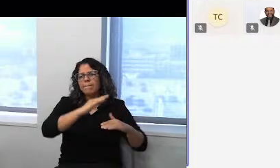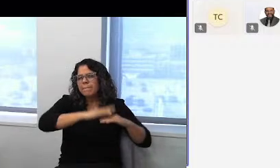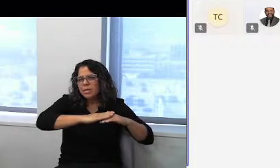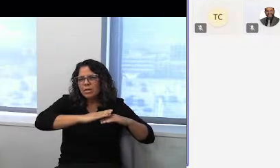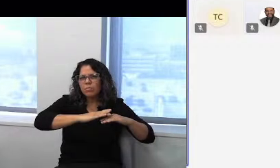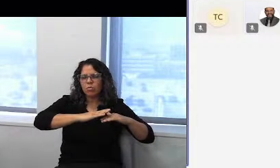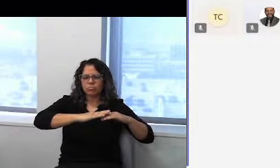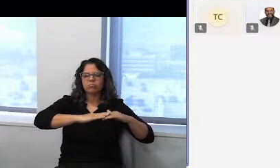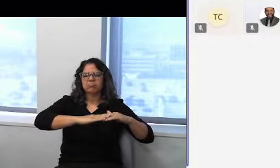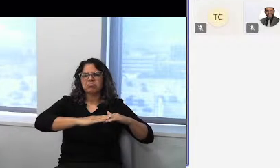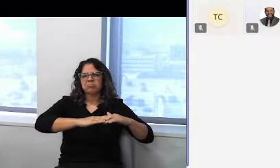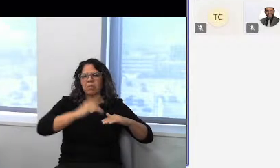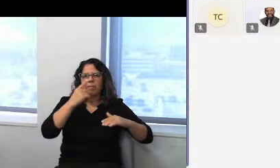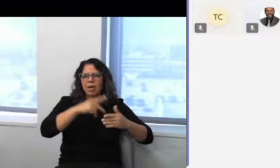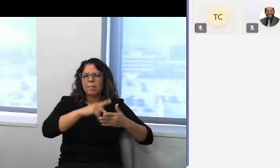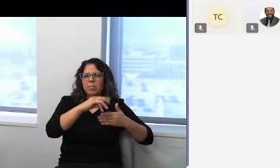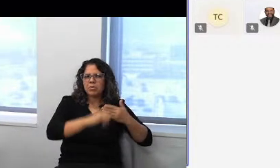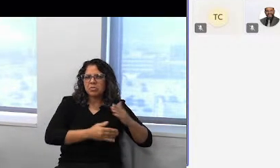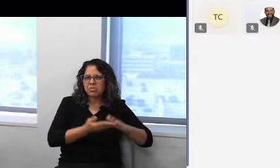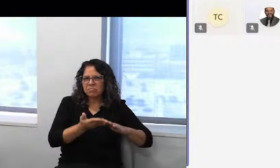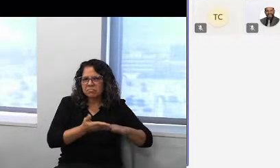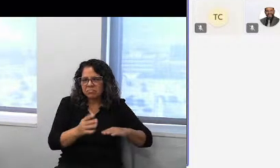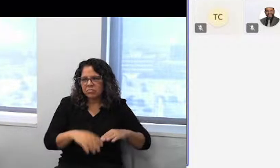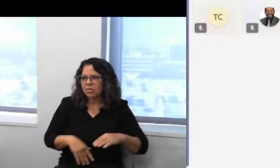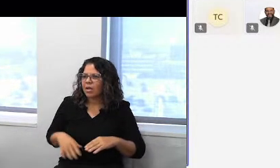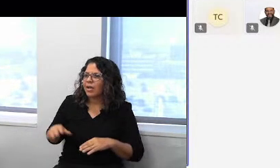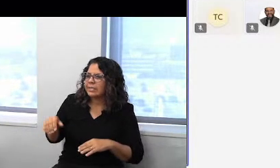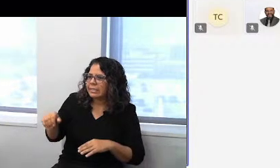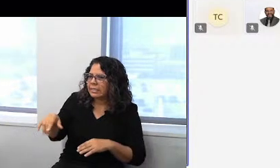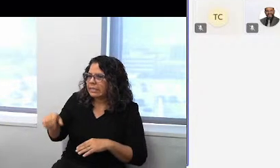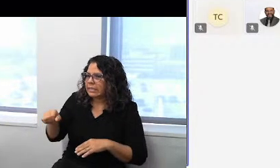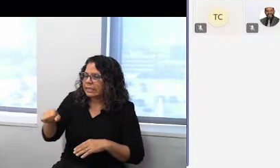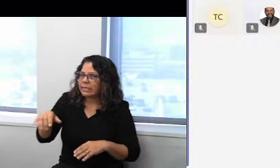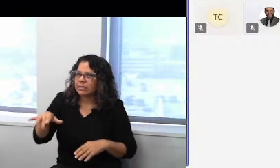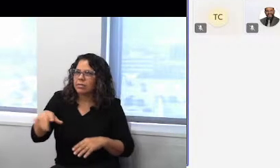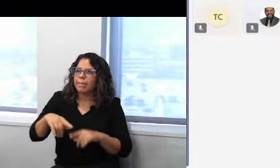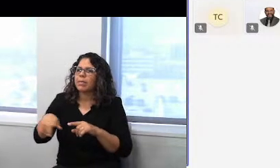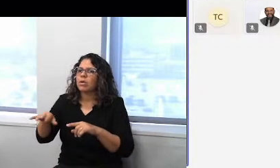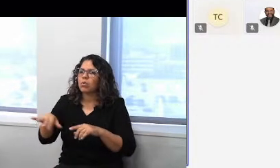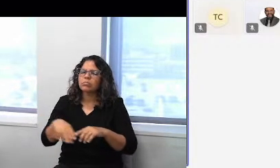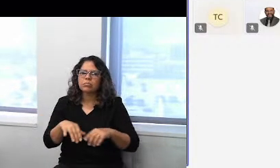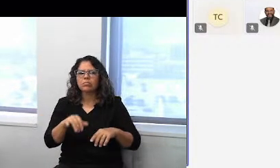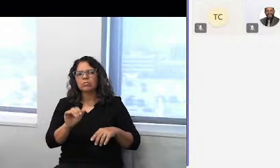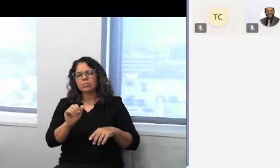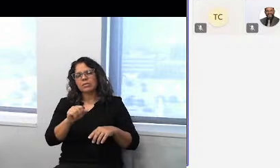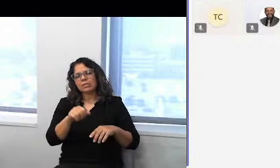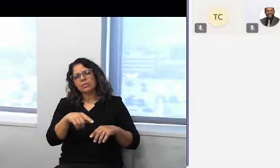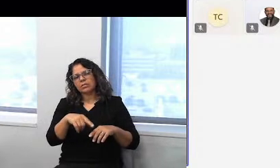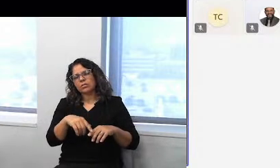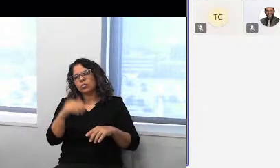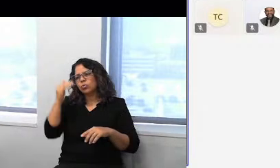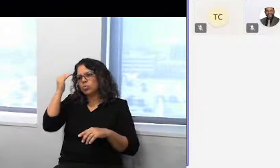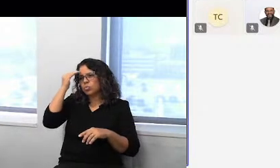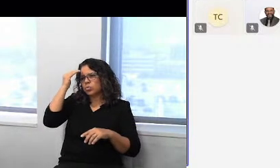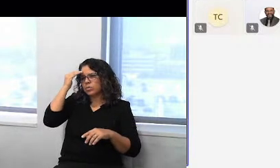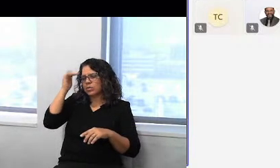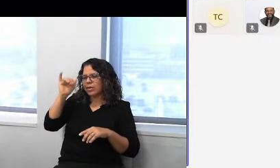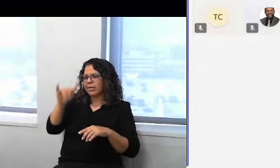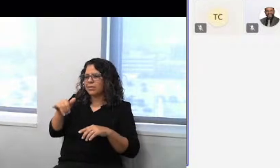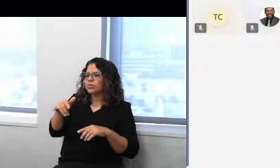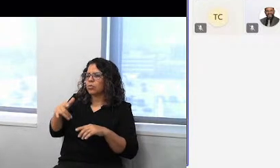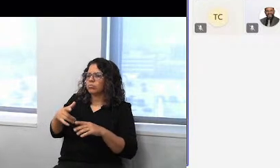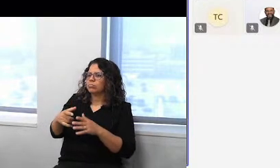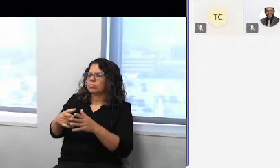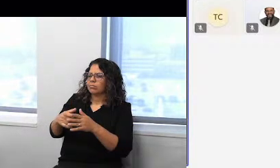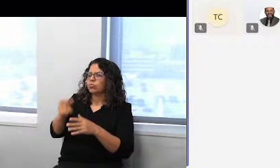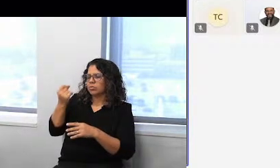Just Okay, I'm fine with that because I because understand that you have minimum technical requirements. that is But let's say that we